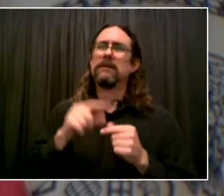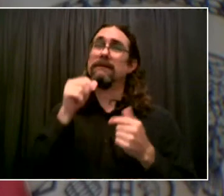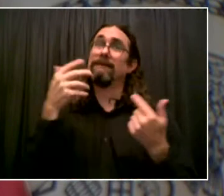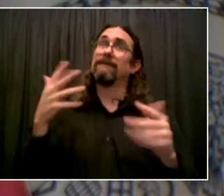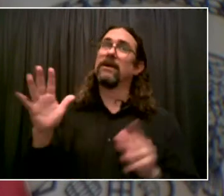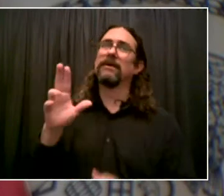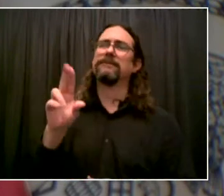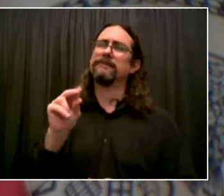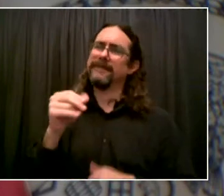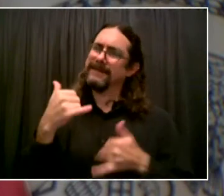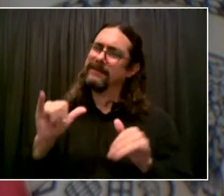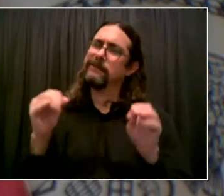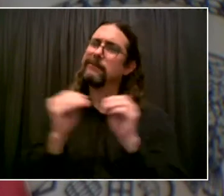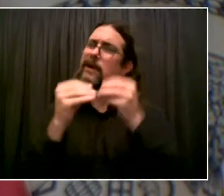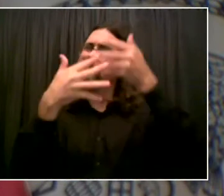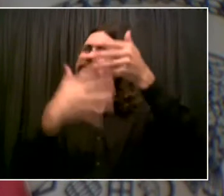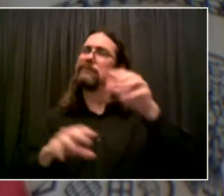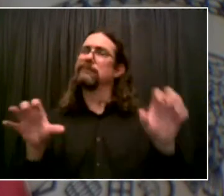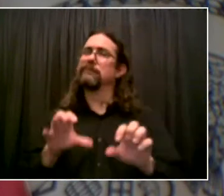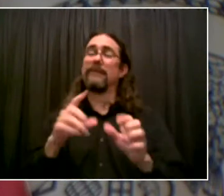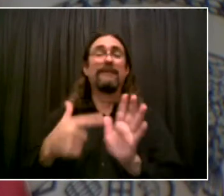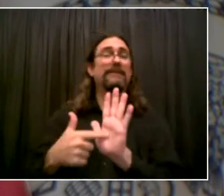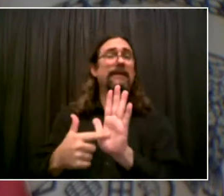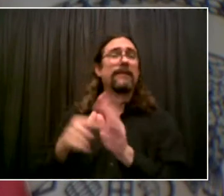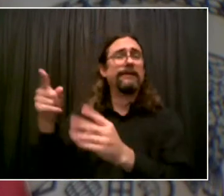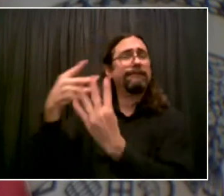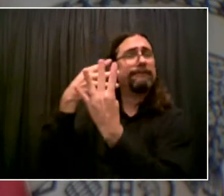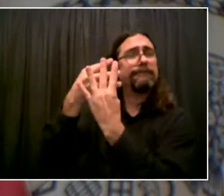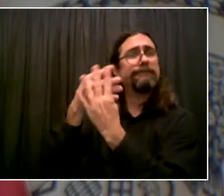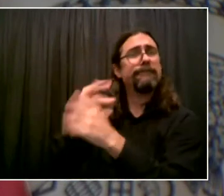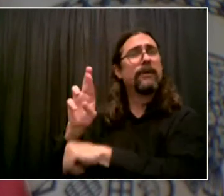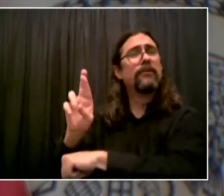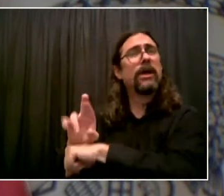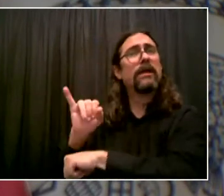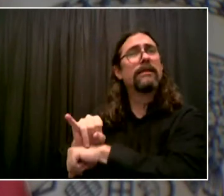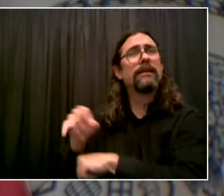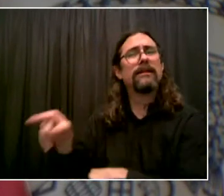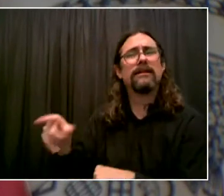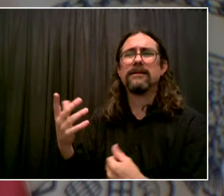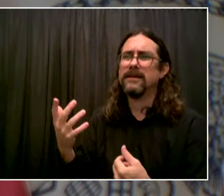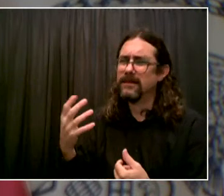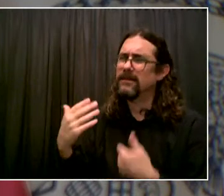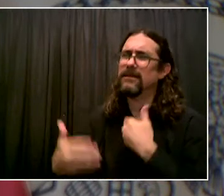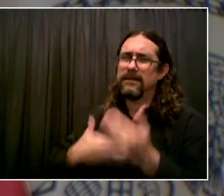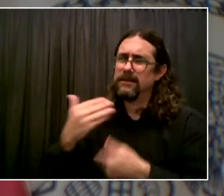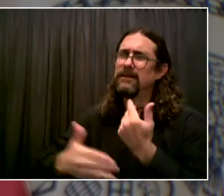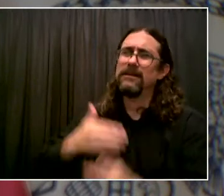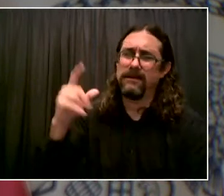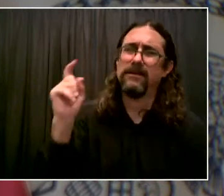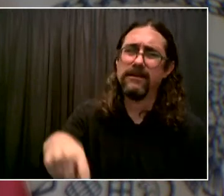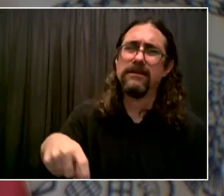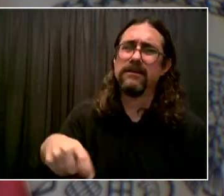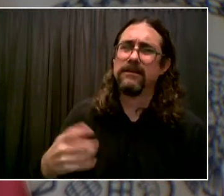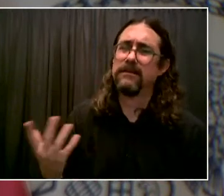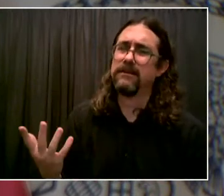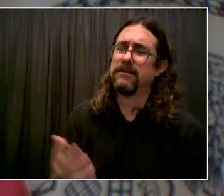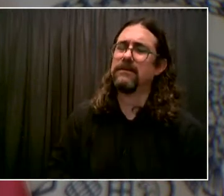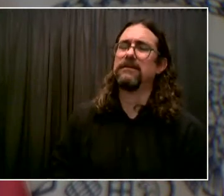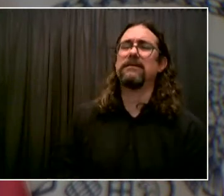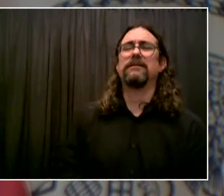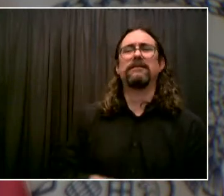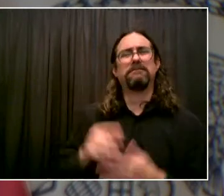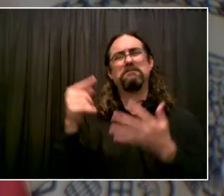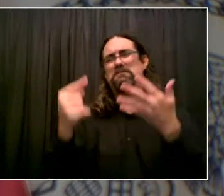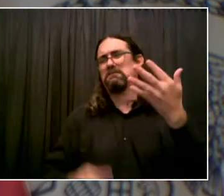recovery, Mr. Mayor, and I'd like to personally thank you and your staff for all you've done for us thus far, and I look forward to working with you to